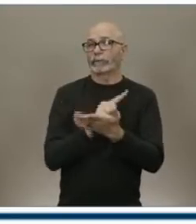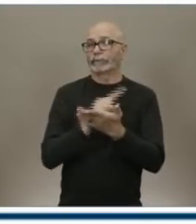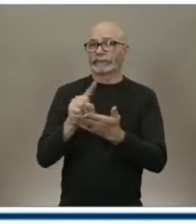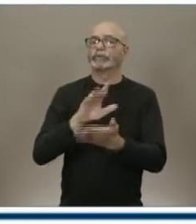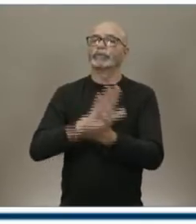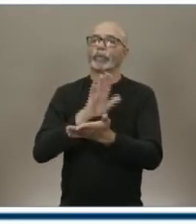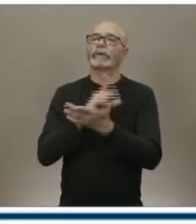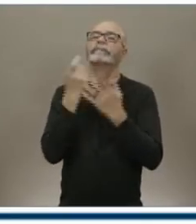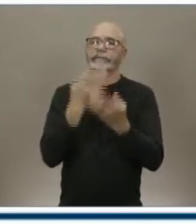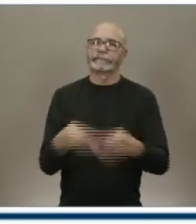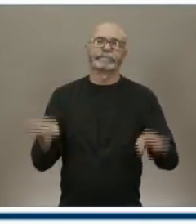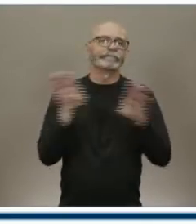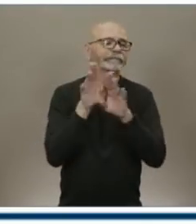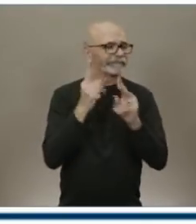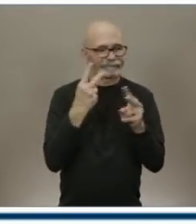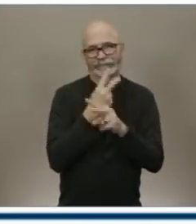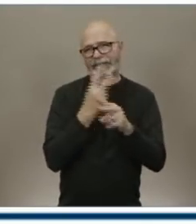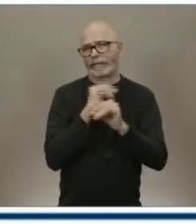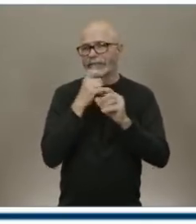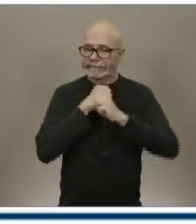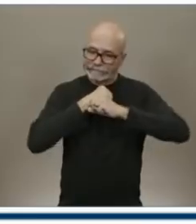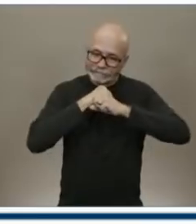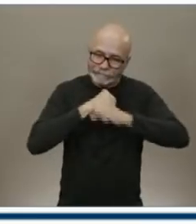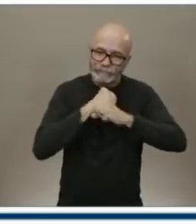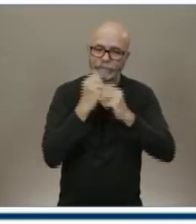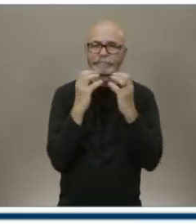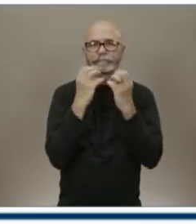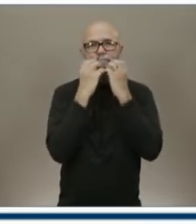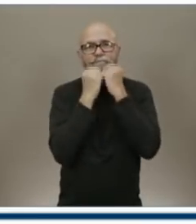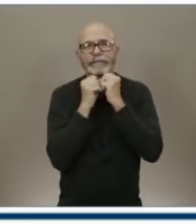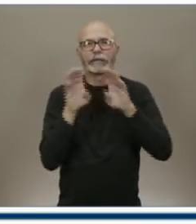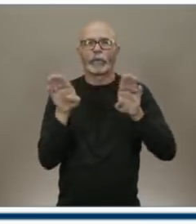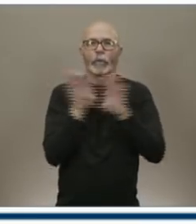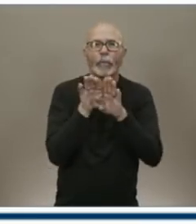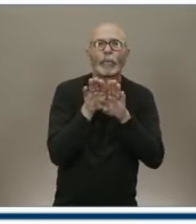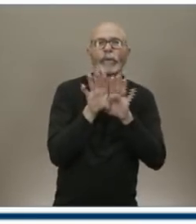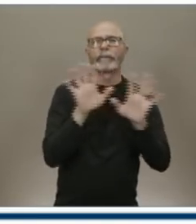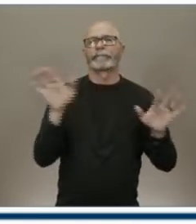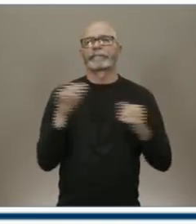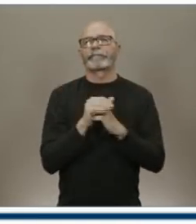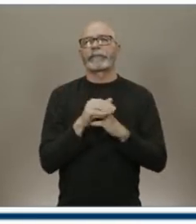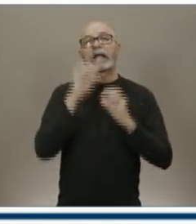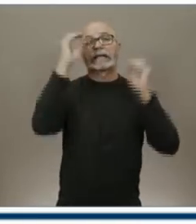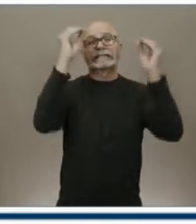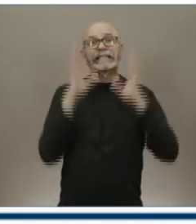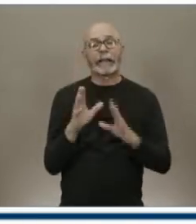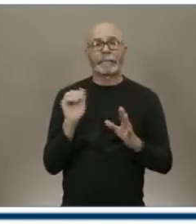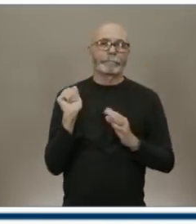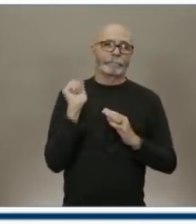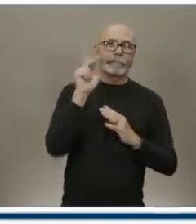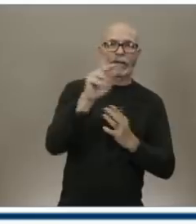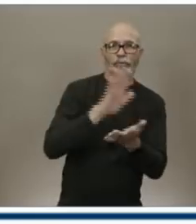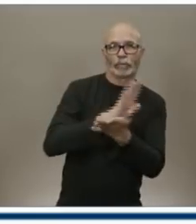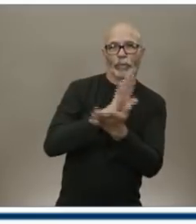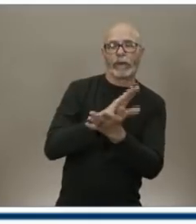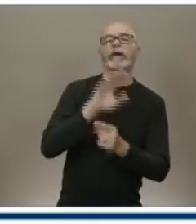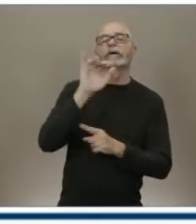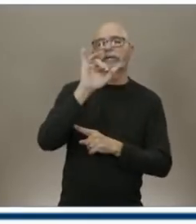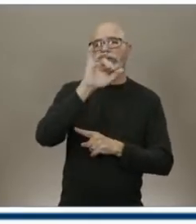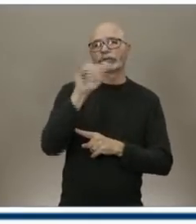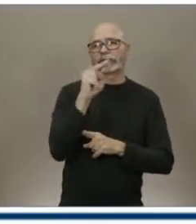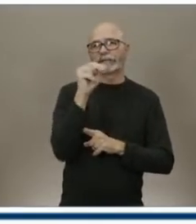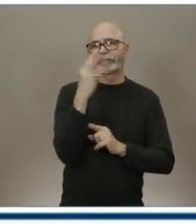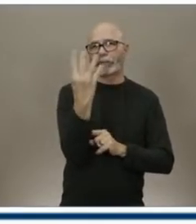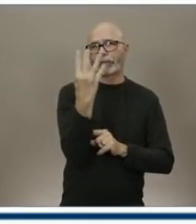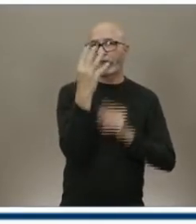protective. Teachers will report to work on January 4th for professional development around inclusive education and the use